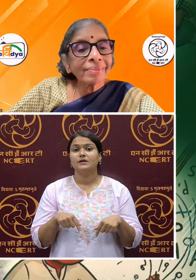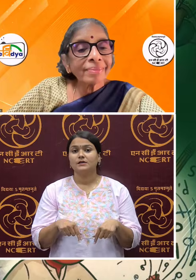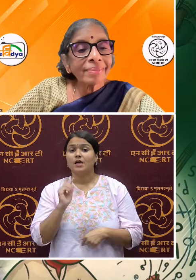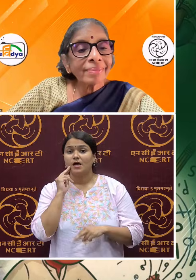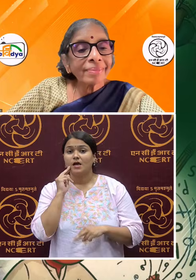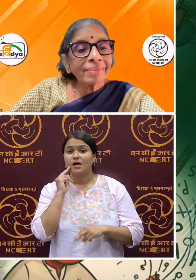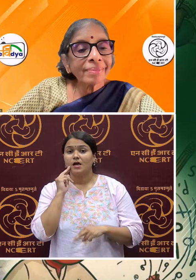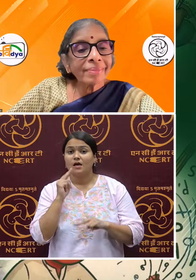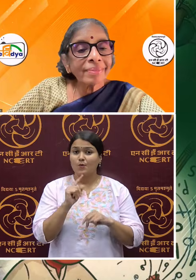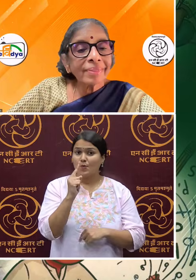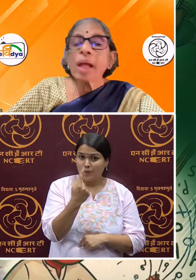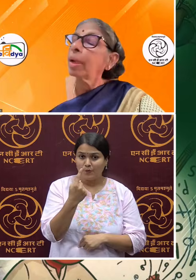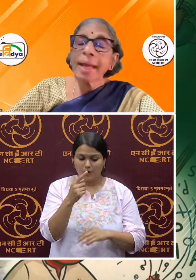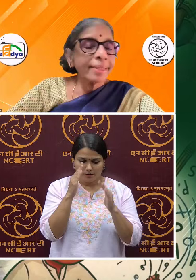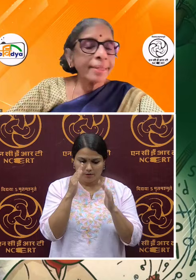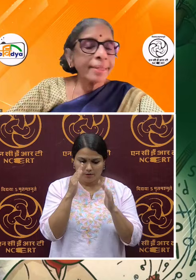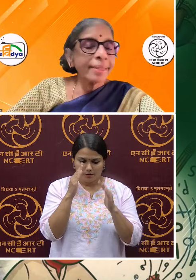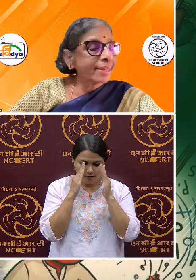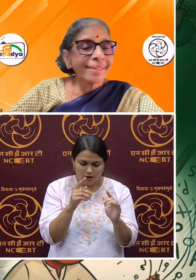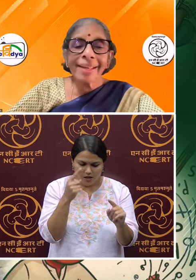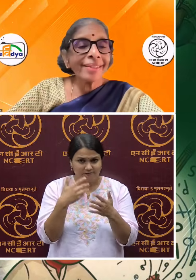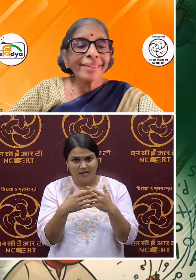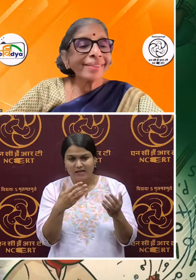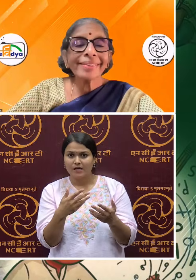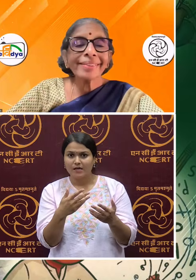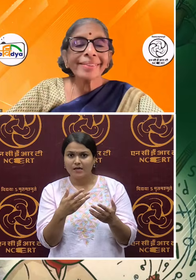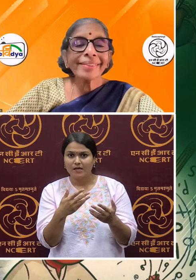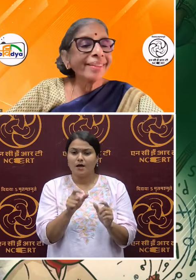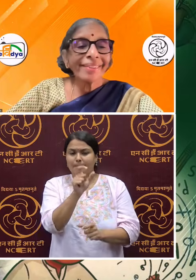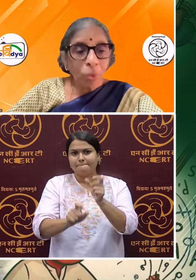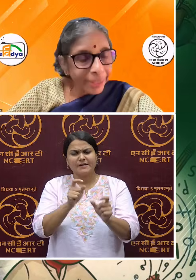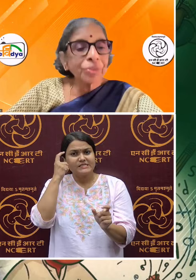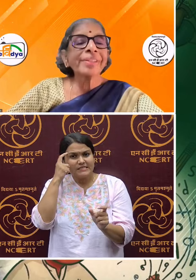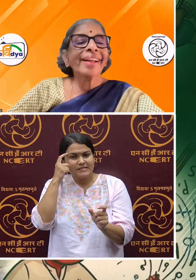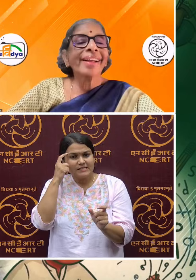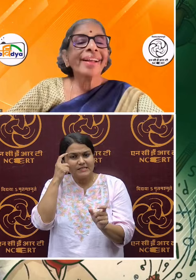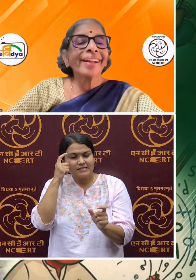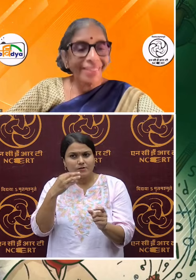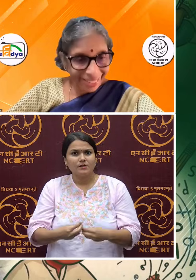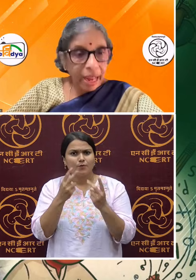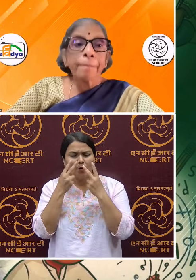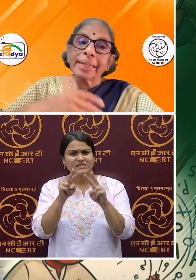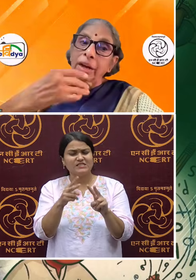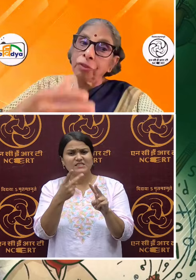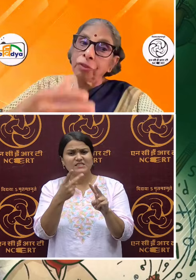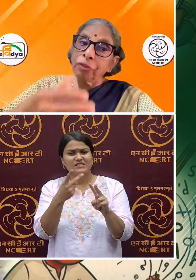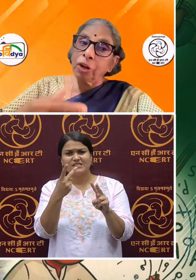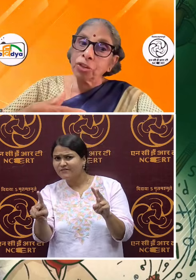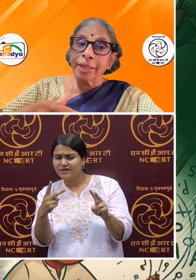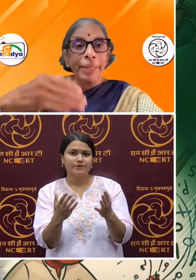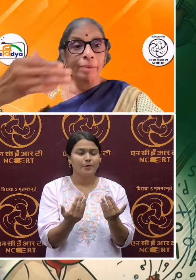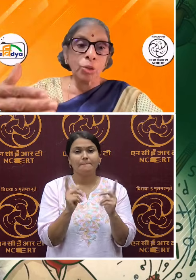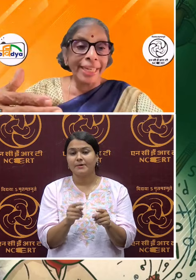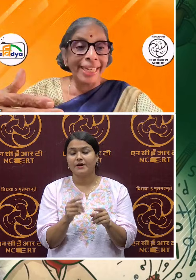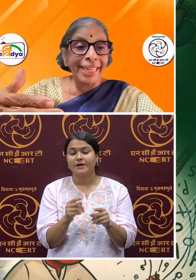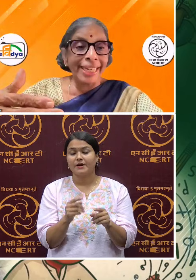one perception is the correct perception. Yes. Everybody can have their own perceptions, the way they look at things. But